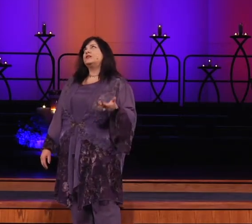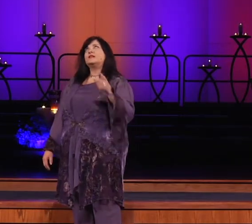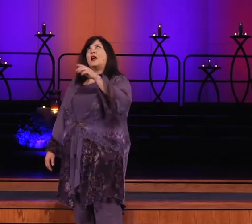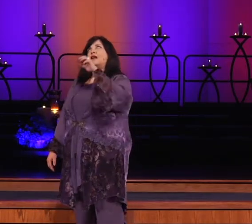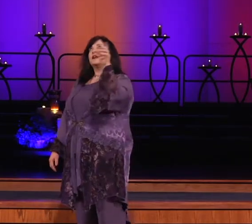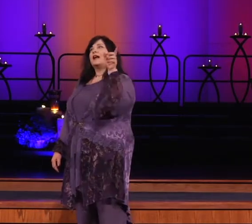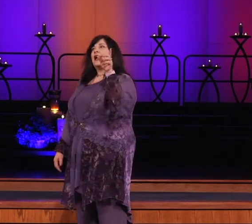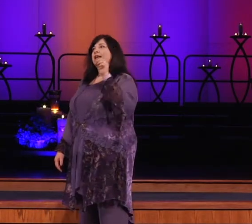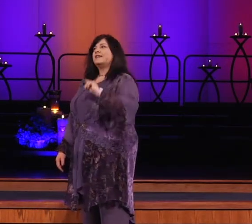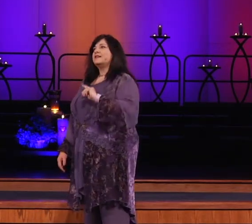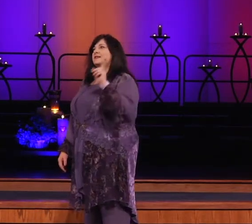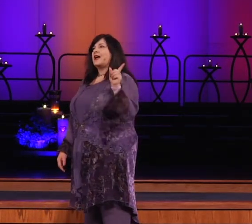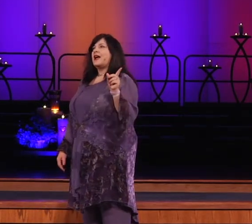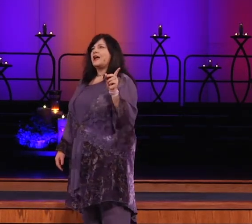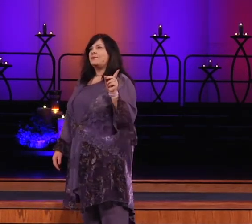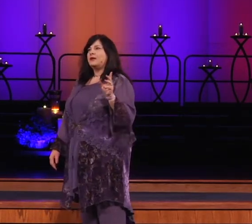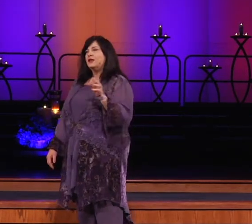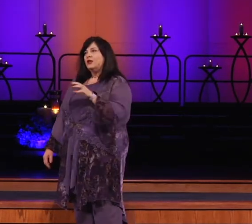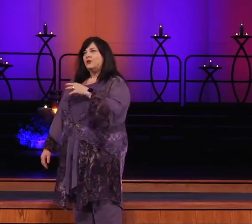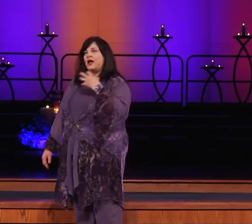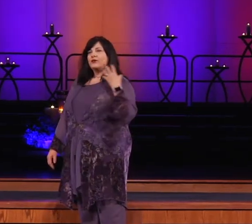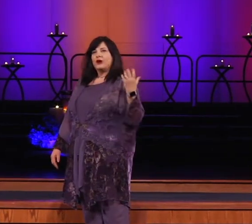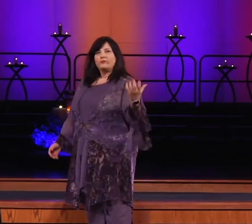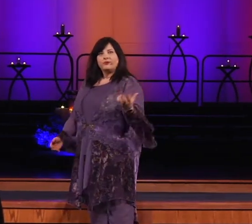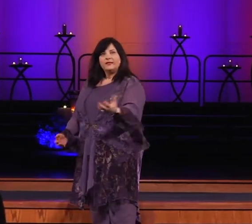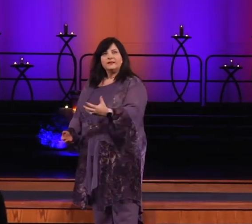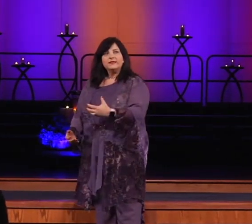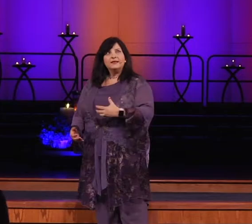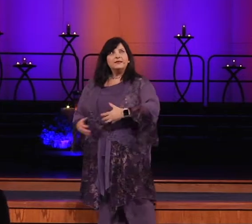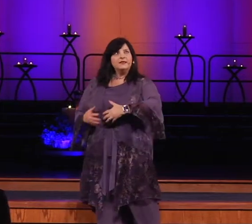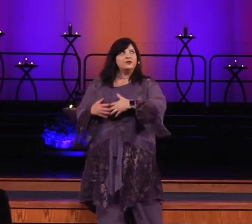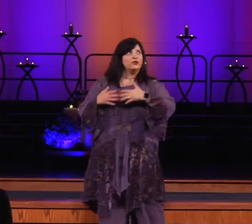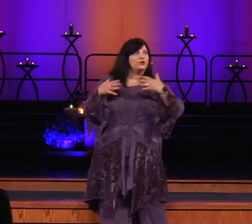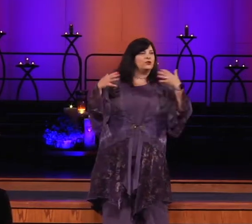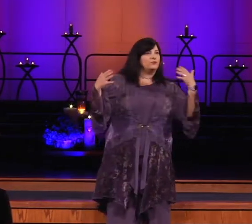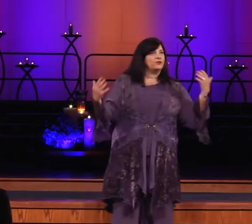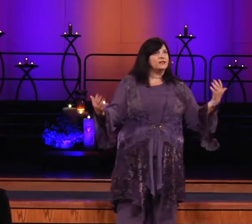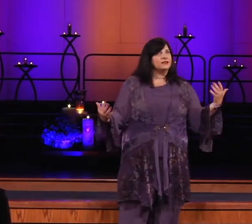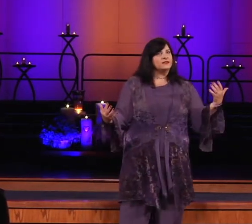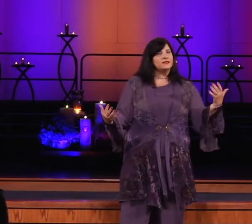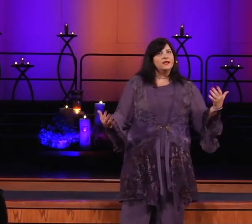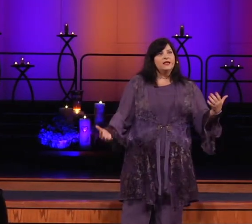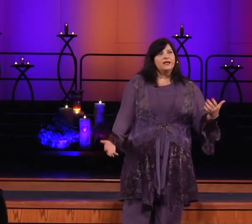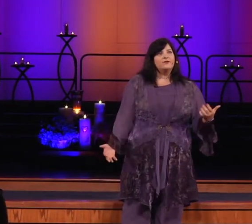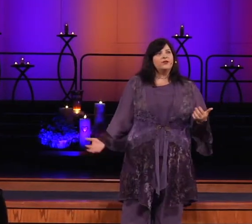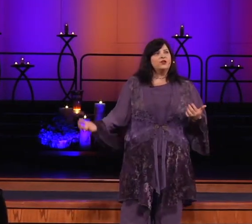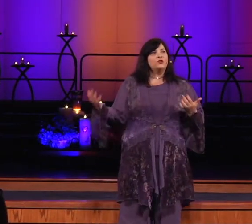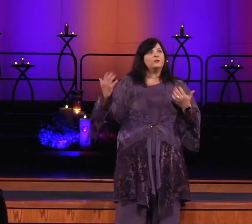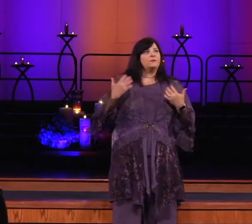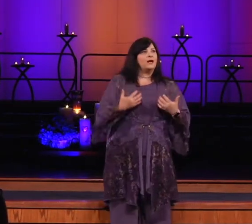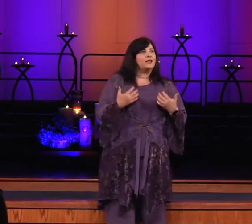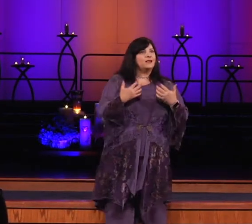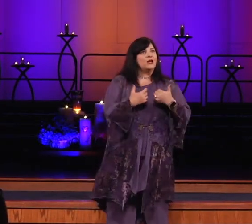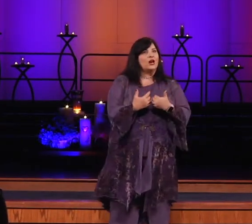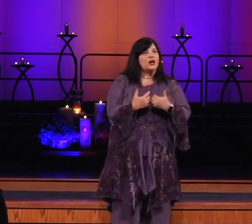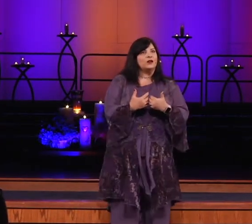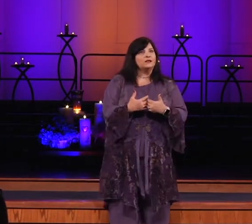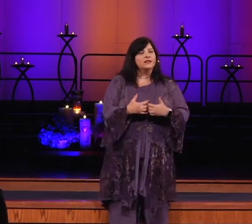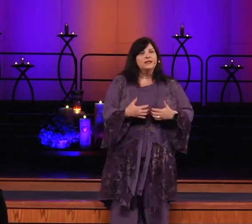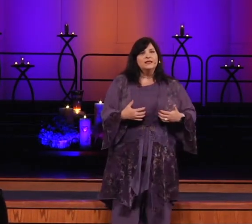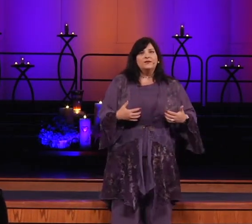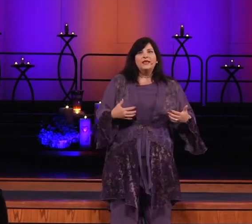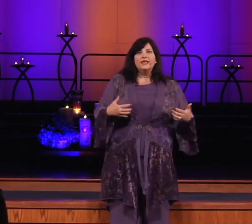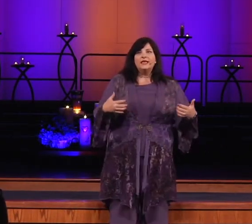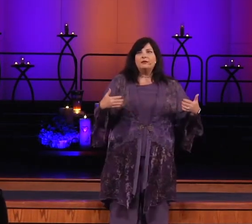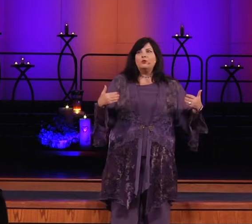in, which is not a guy in the sky, but rather a presence, is an eternal presence. And for the human mind and